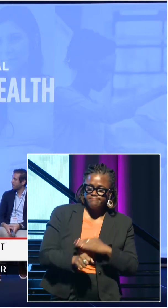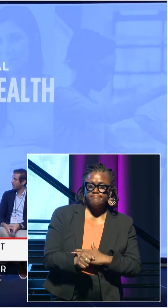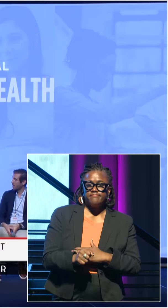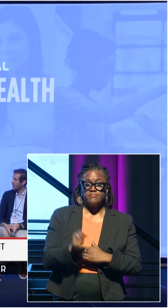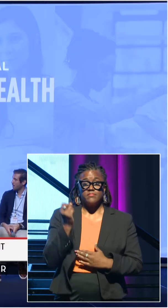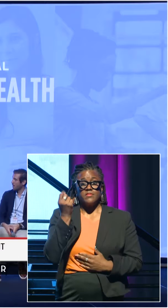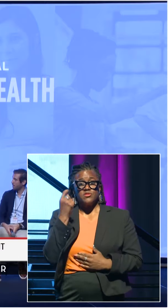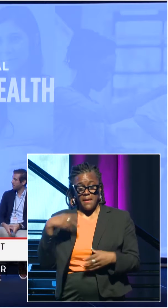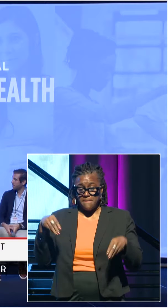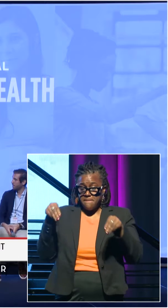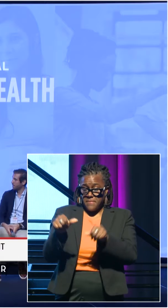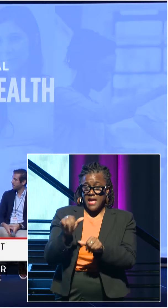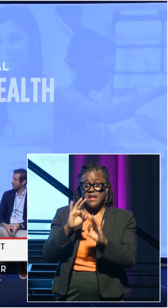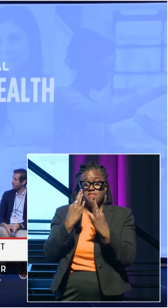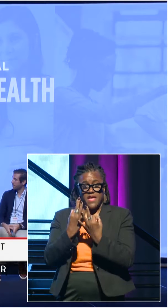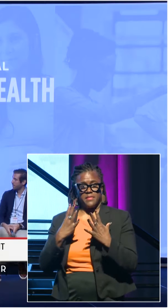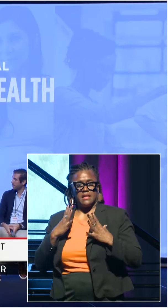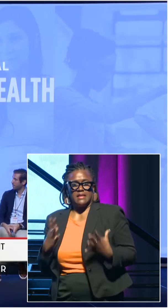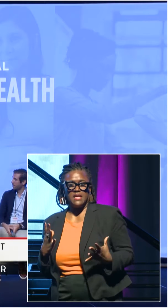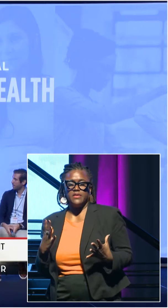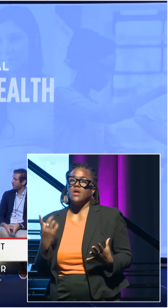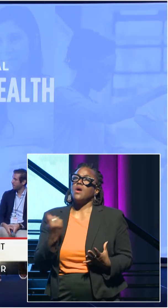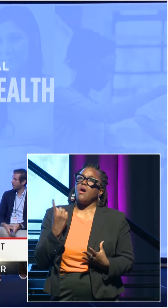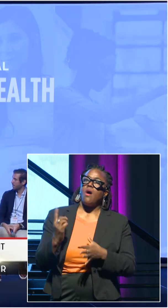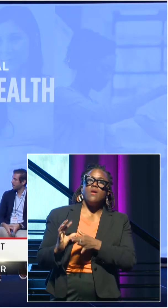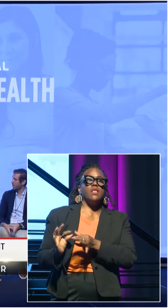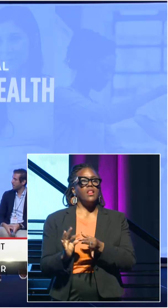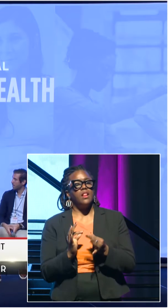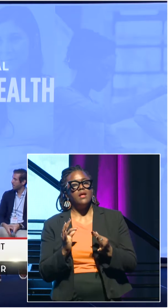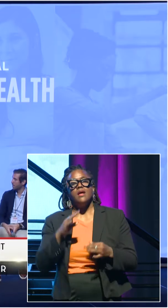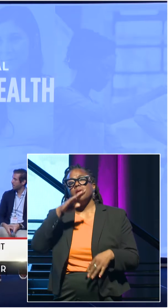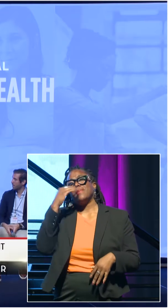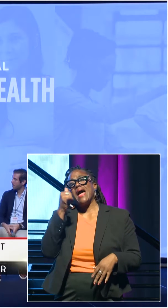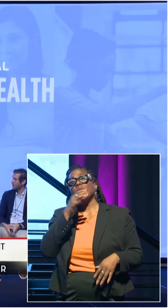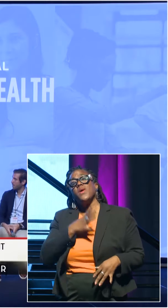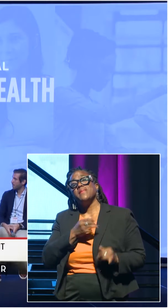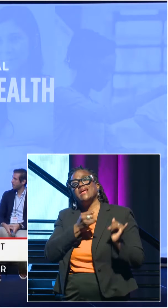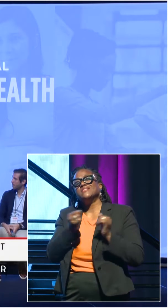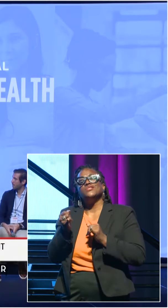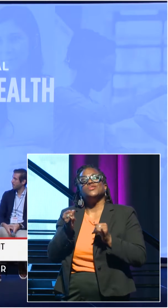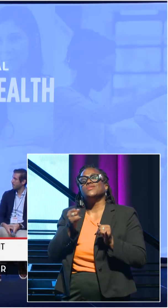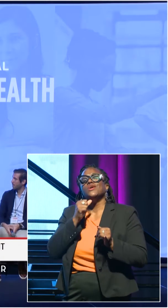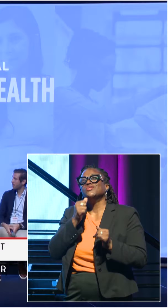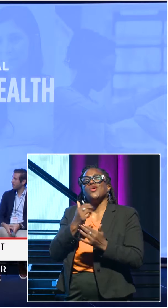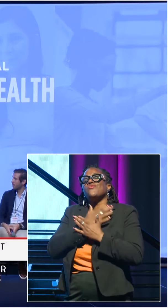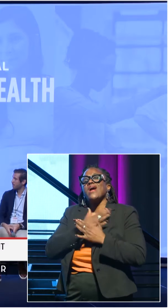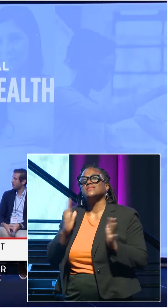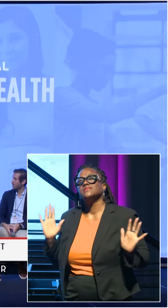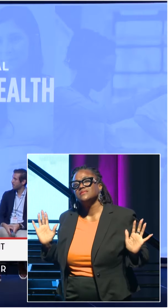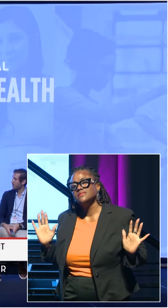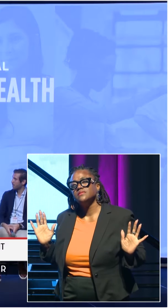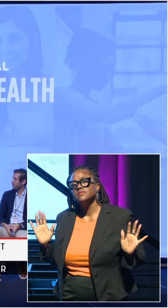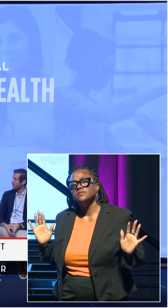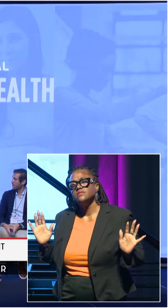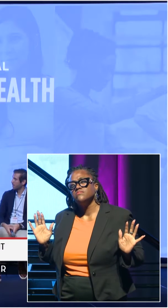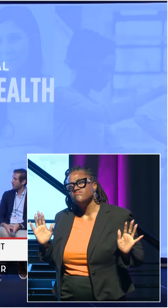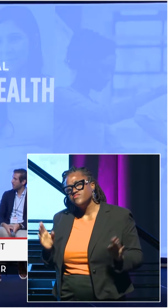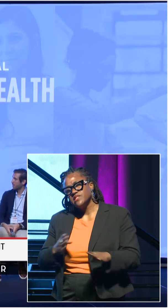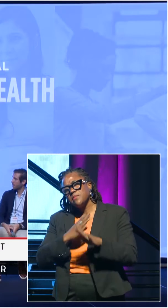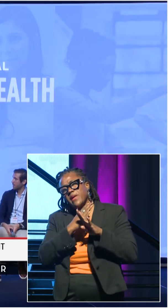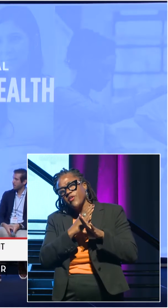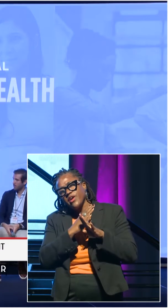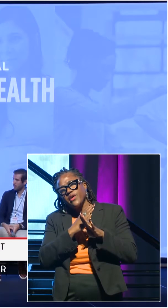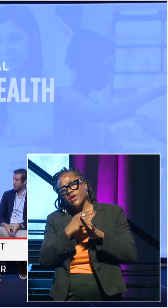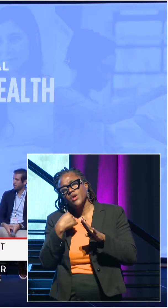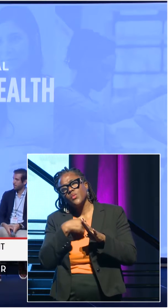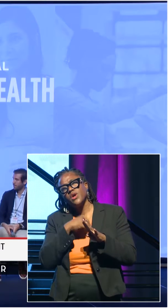paid family leave, we always hear this conversation how Black women and individuals don't breastfeed. And that's one of the barriers. We're